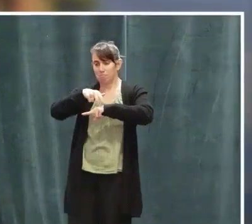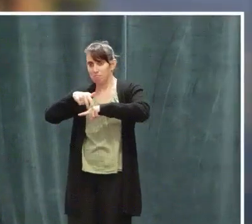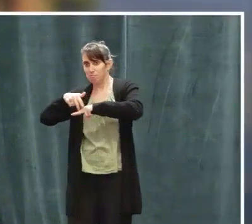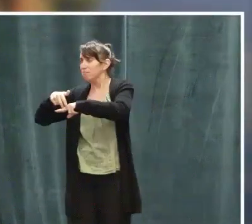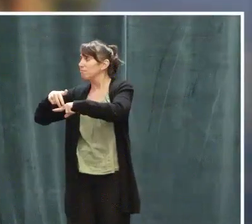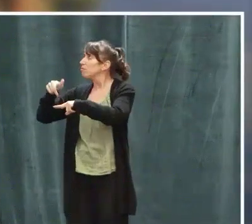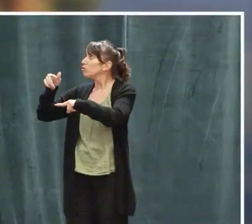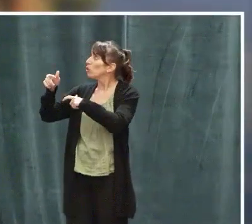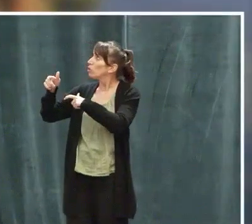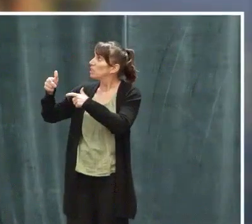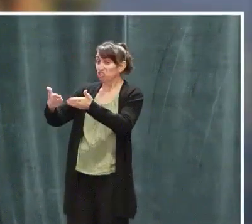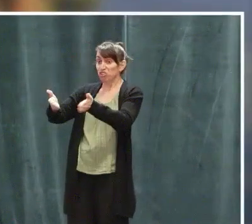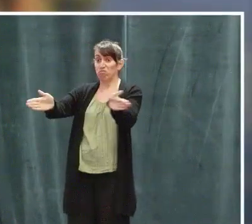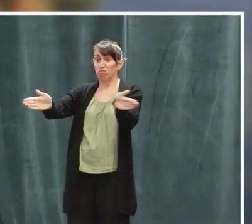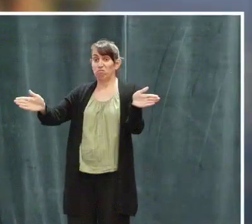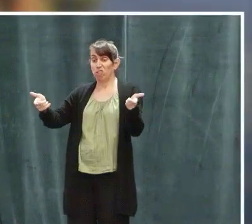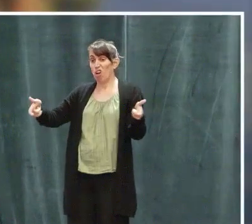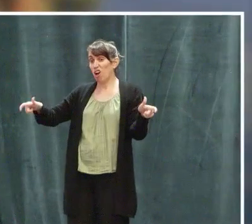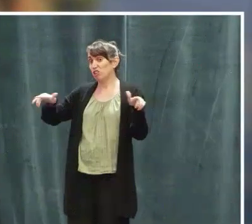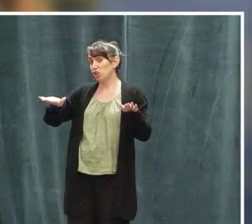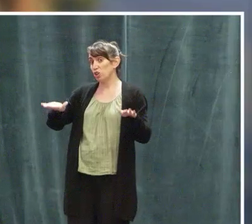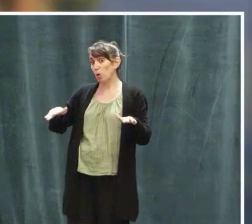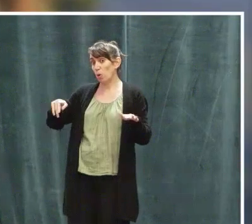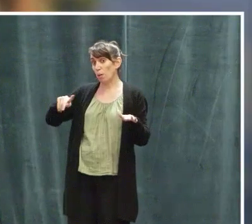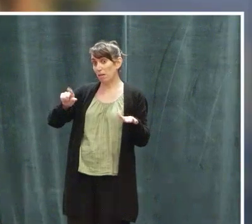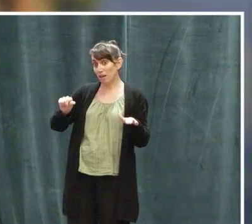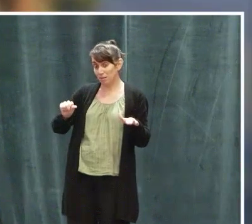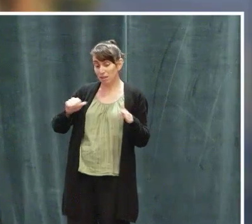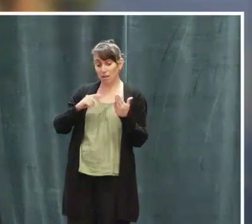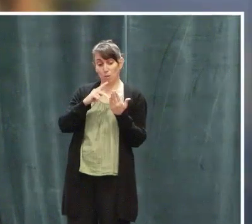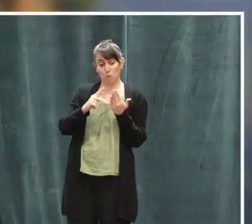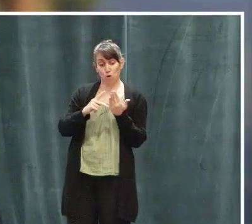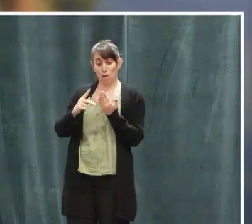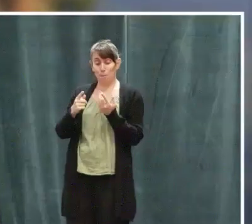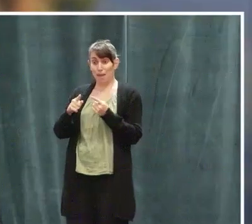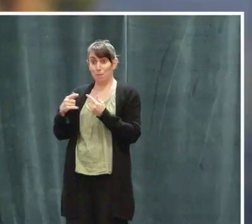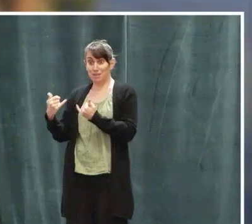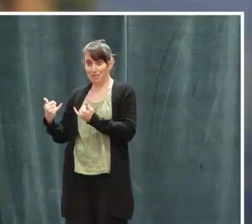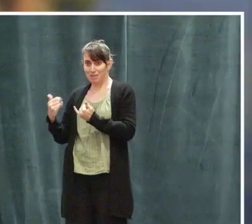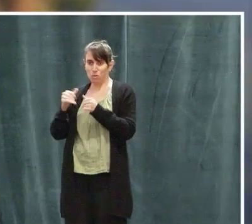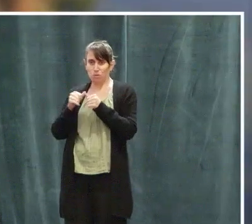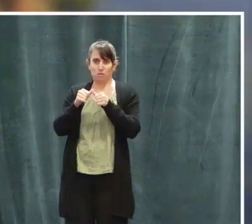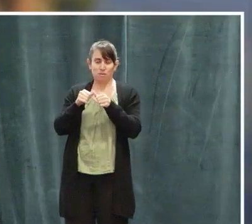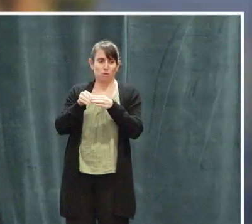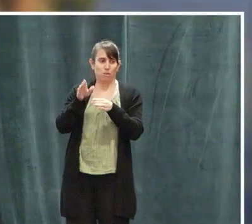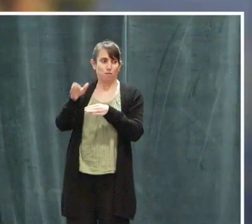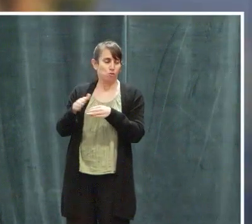and large the lower plaza is, where the programming that is happening today will continue in the future.